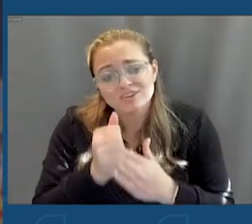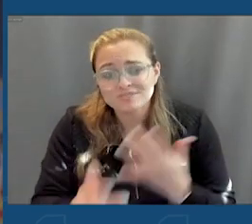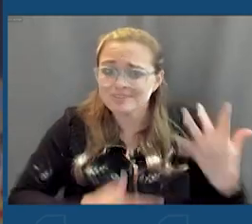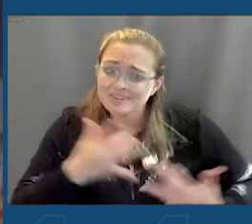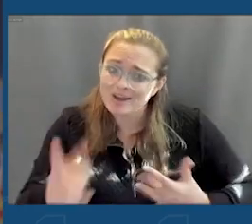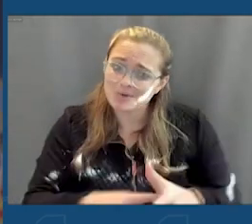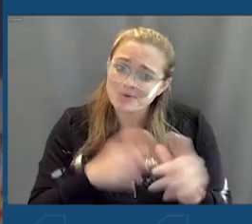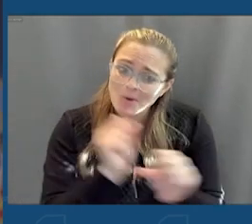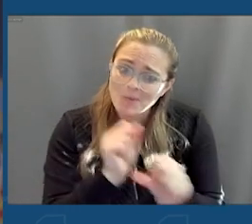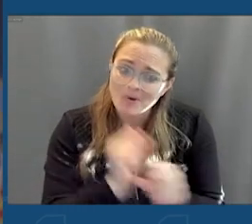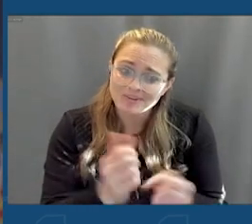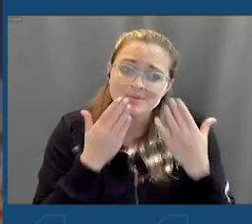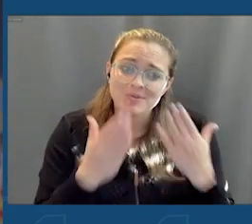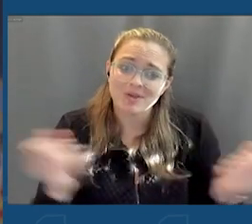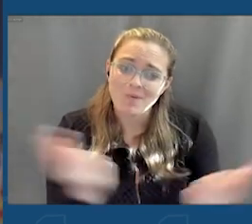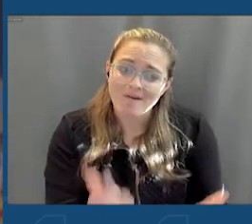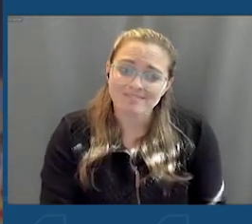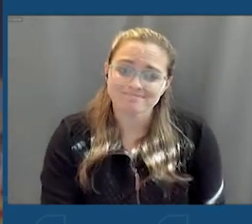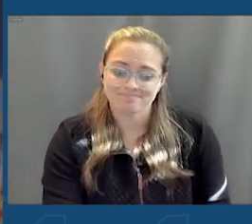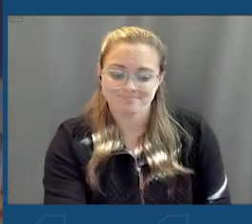work. So thank you all.